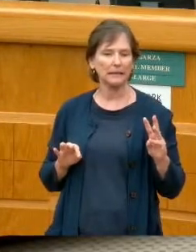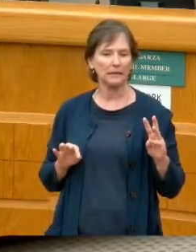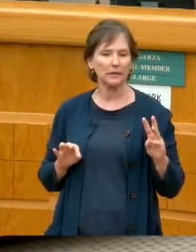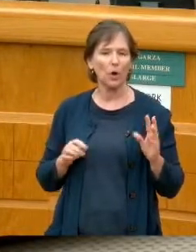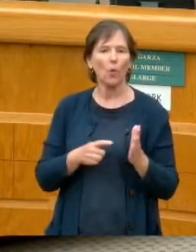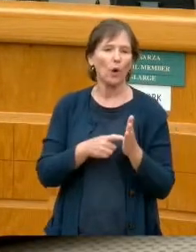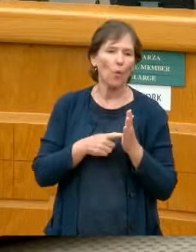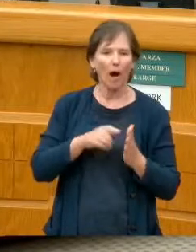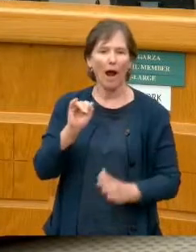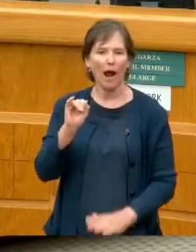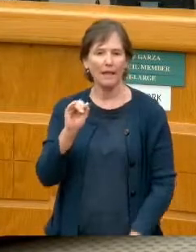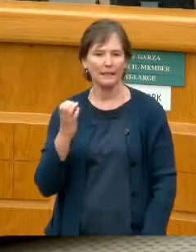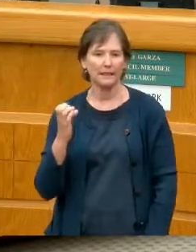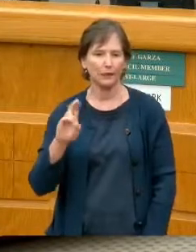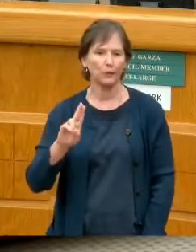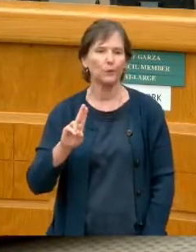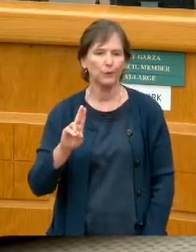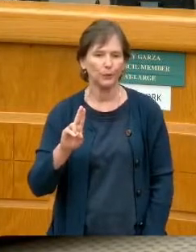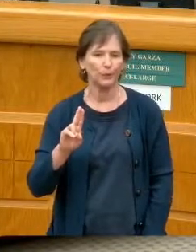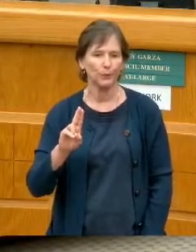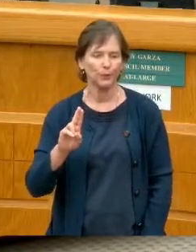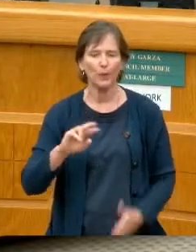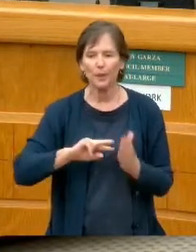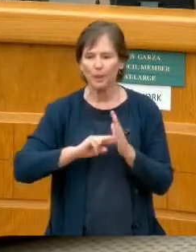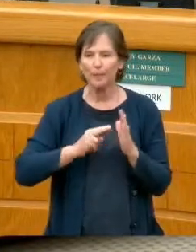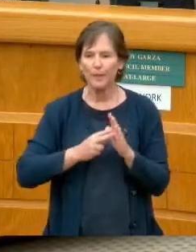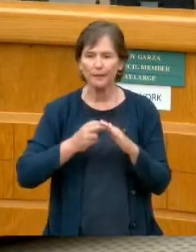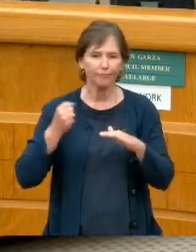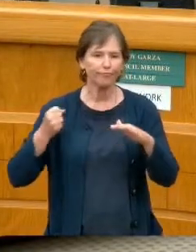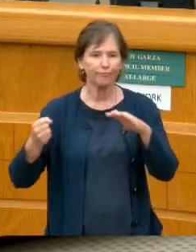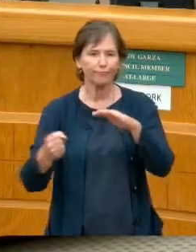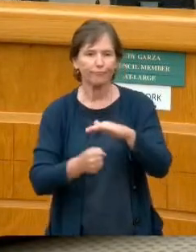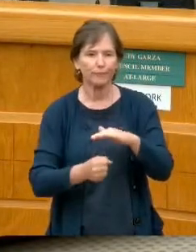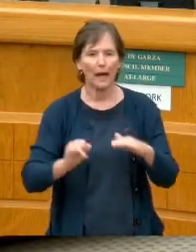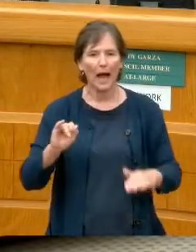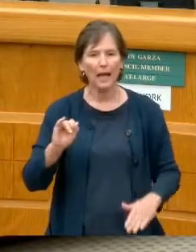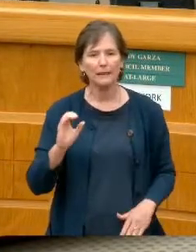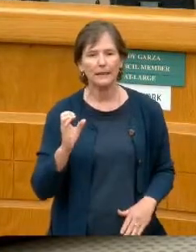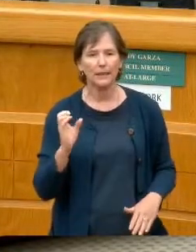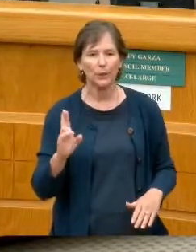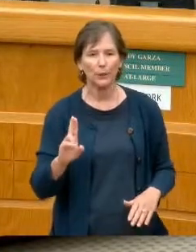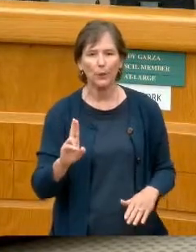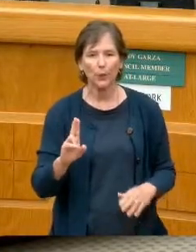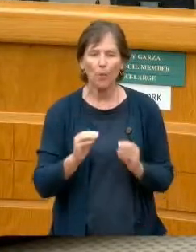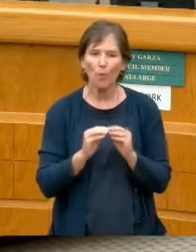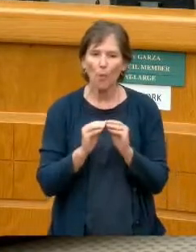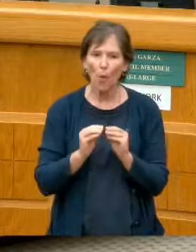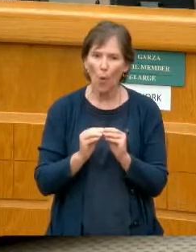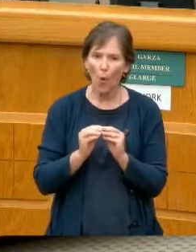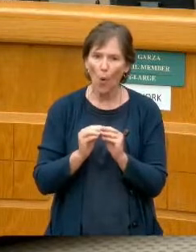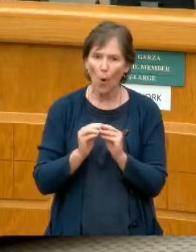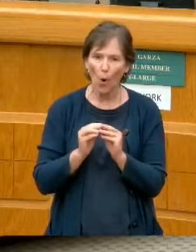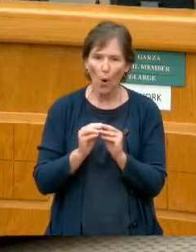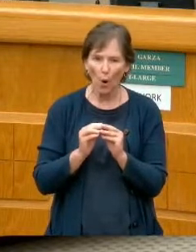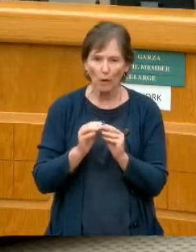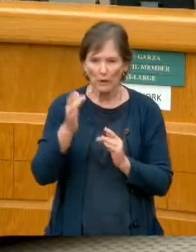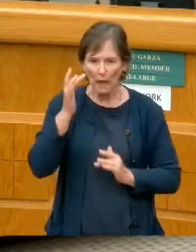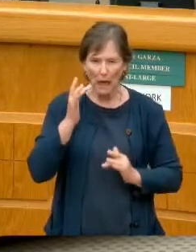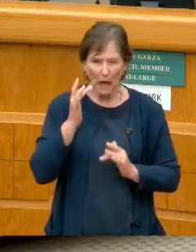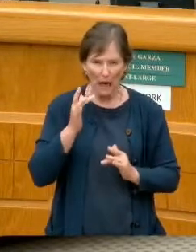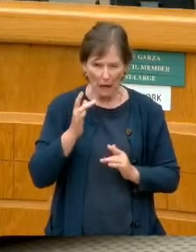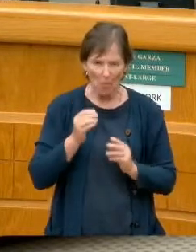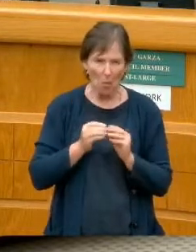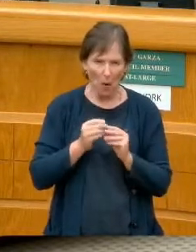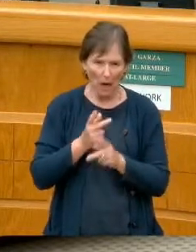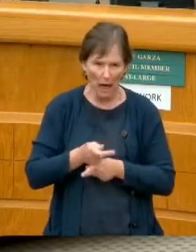the normal patient. So 36 persons are in ICU today. And that also is fewer than